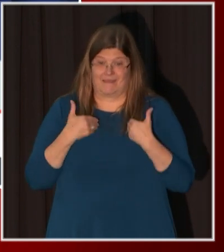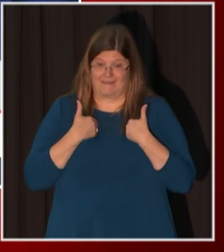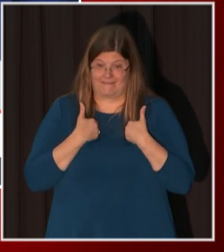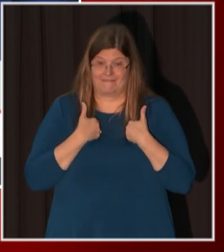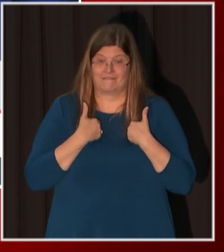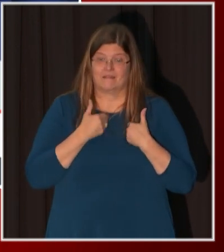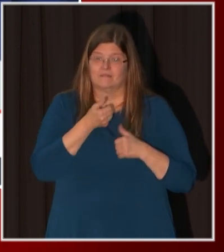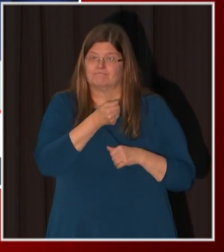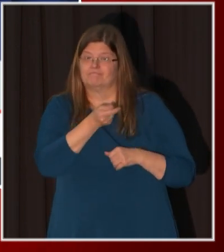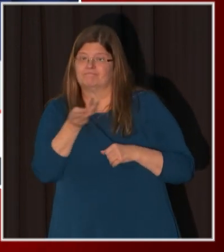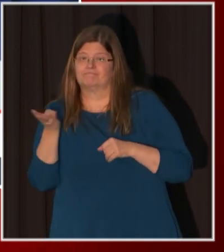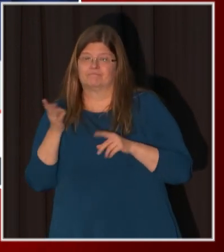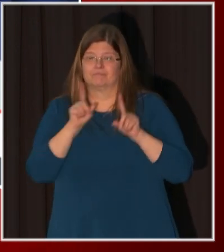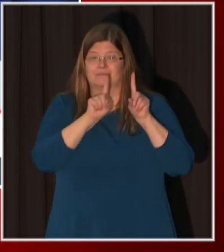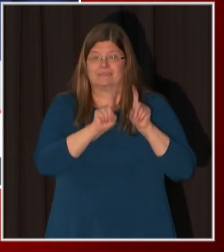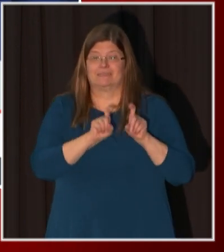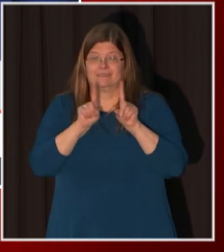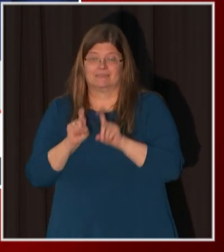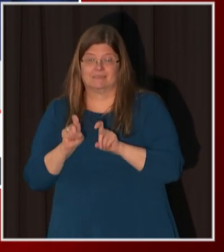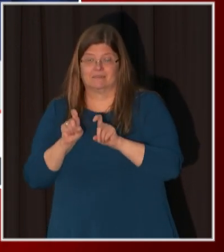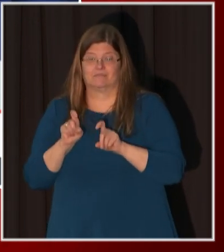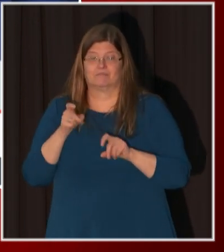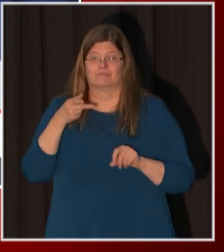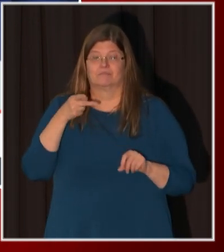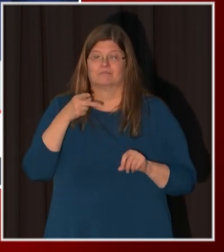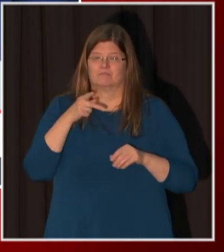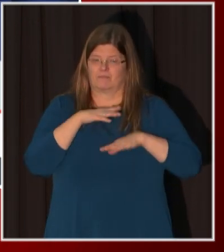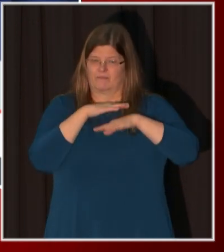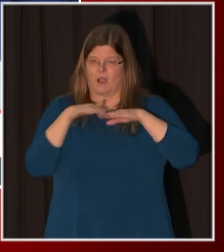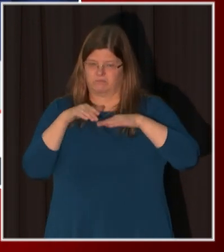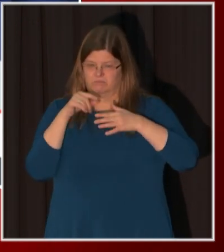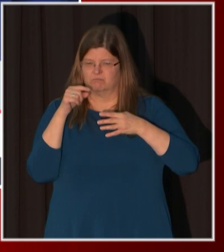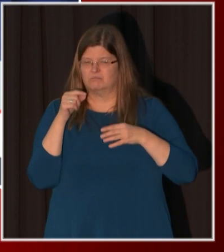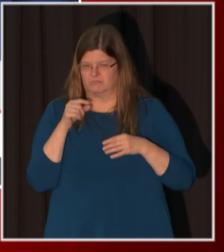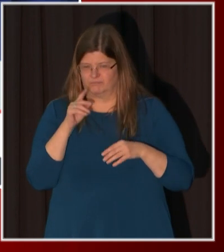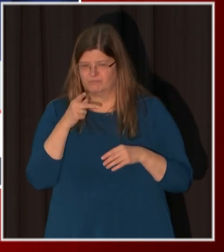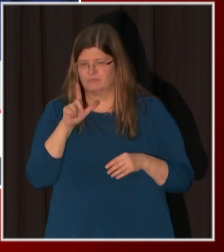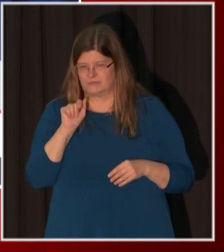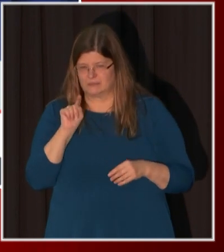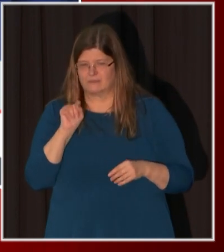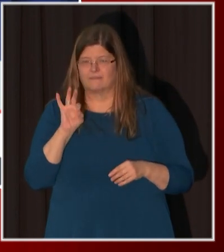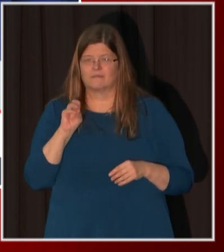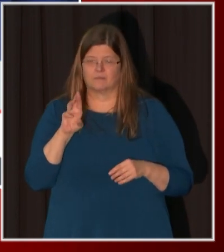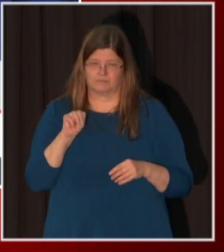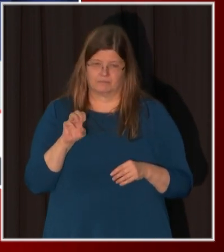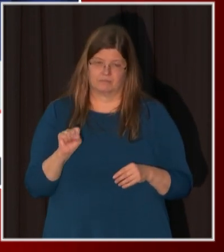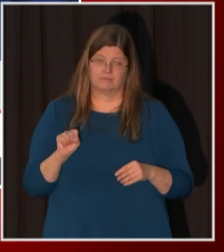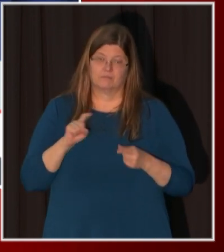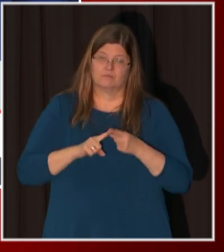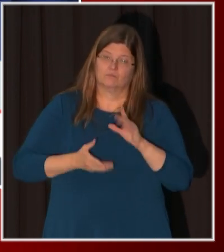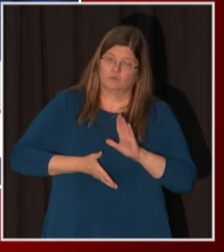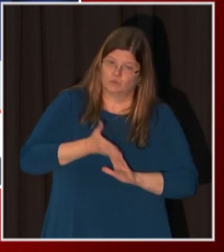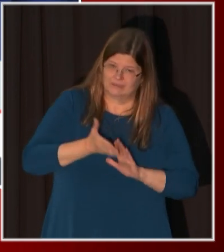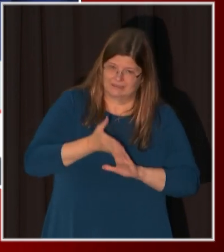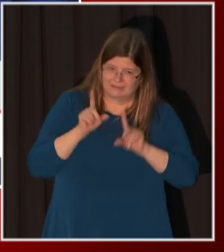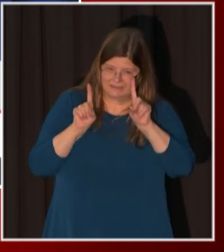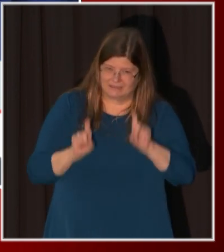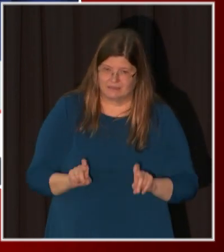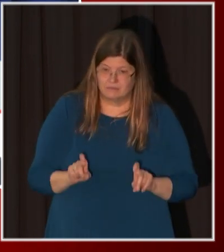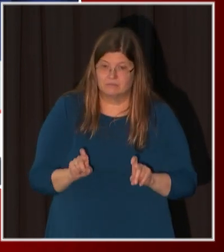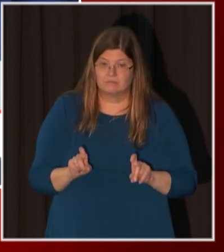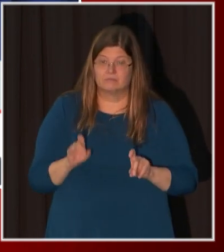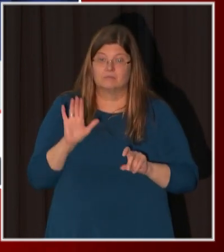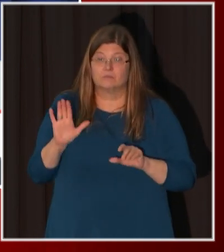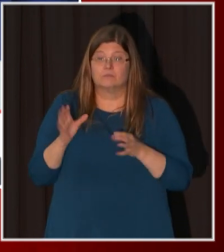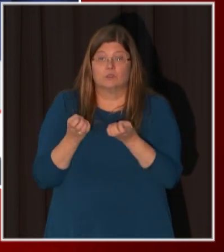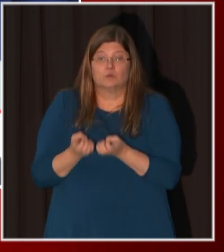platforms that can run these tests. Combined, they have the capacity to run, their instruments or testing